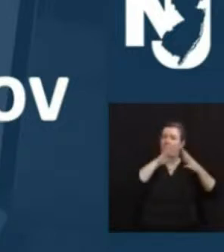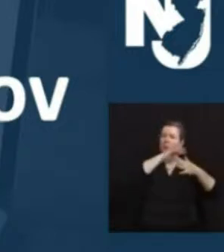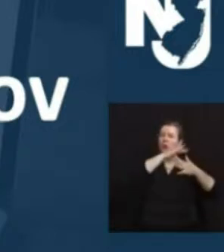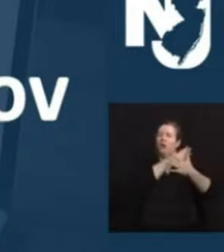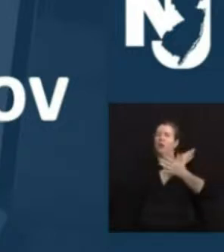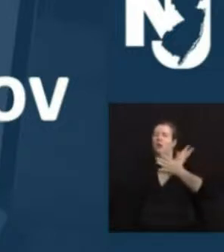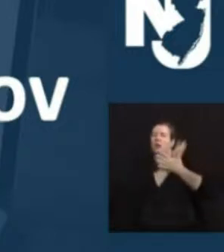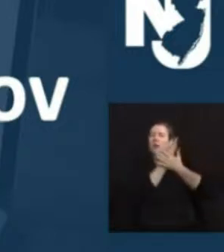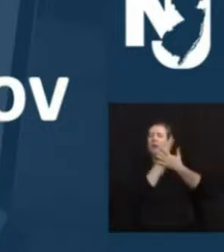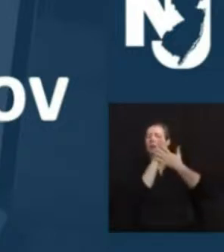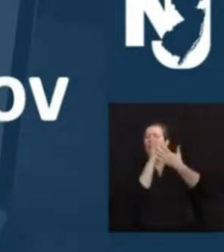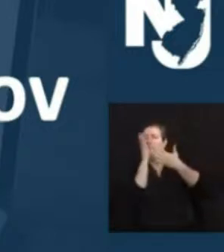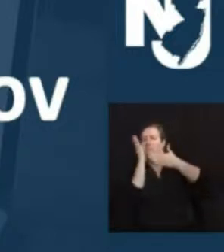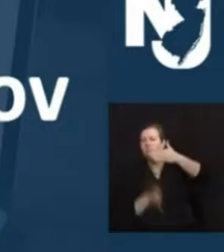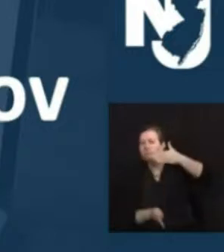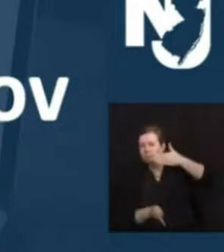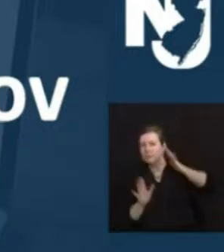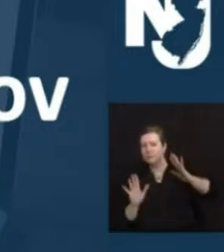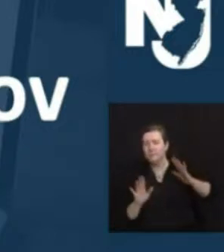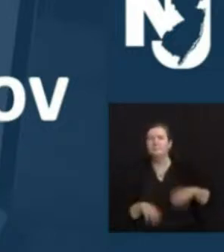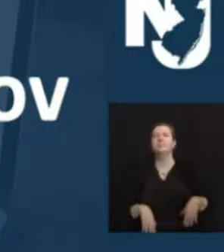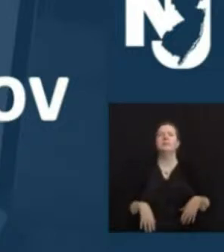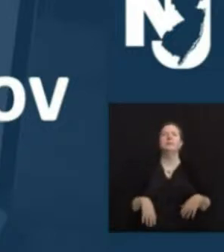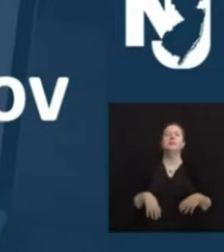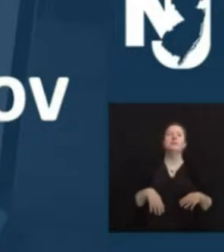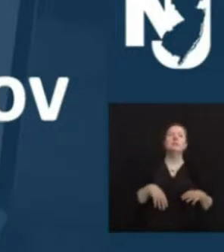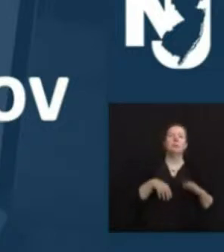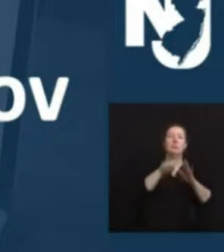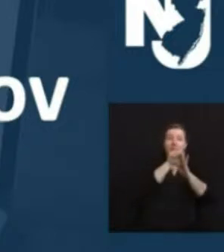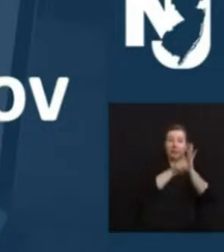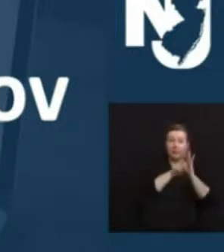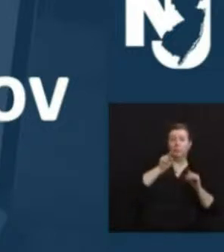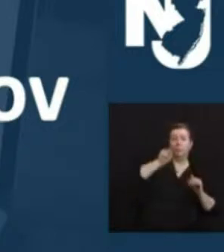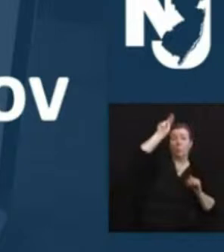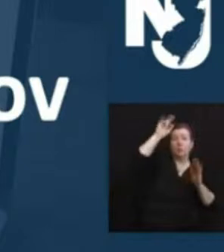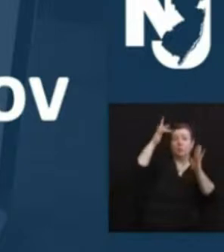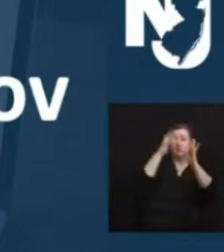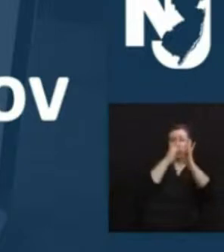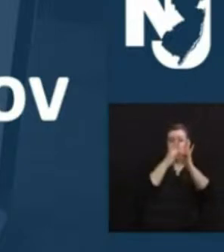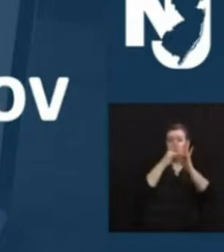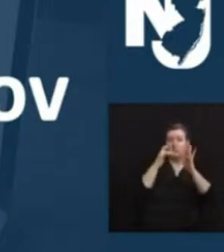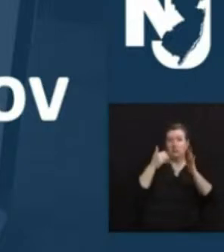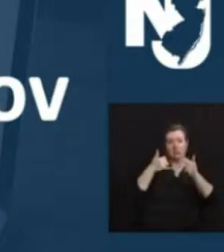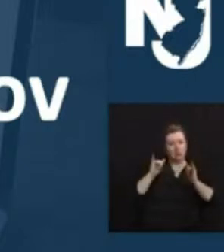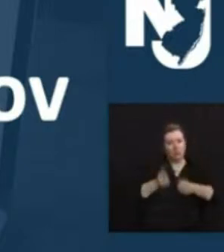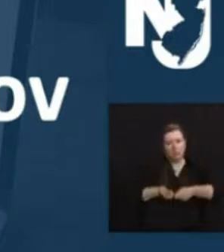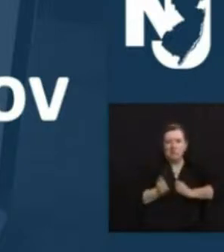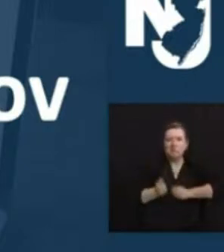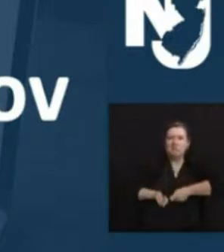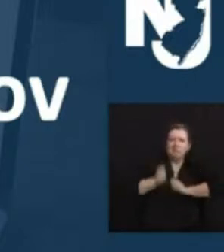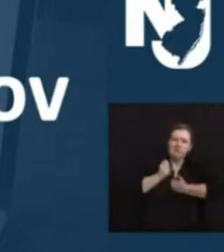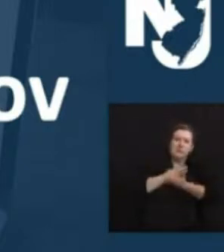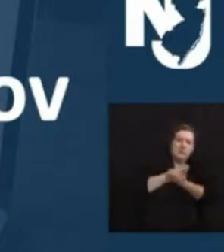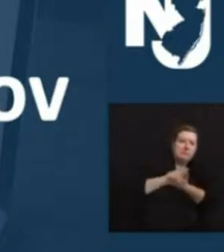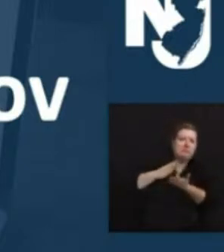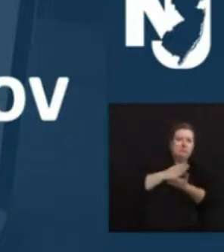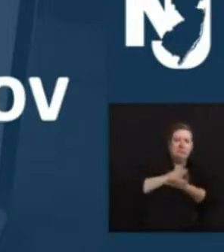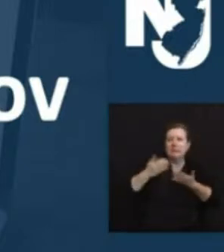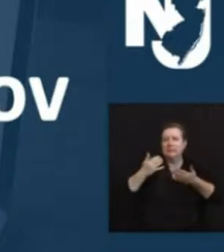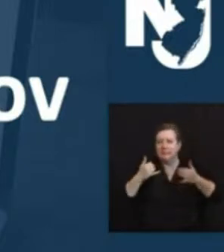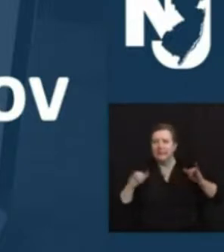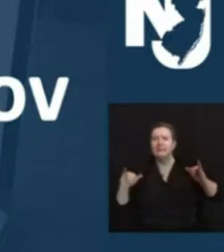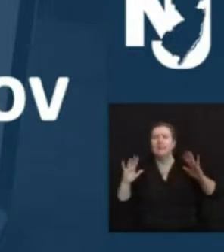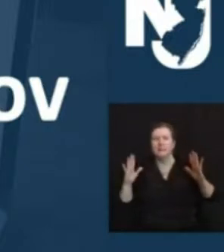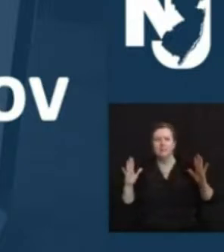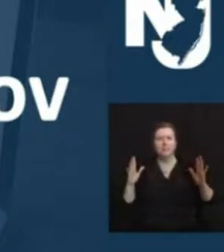Jersey, communities and neighbors are still digging out. We would ask that as you dig out, obviously be careful, but if we could ask you